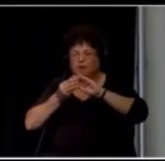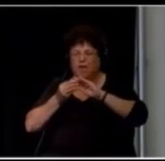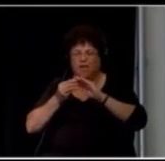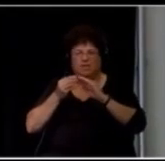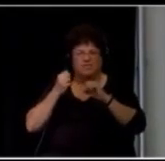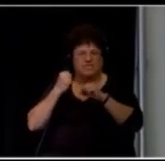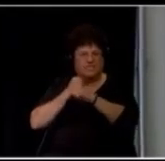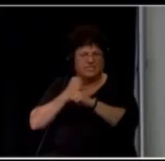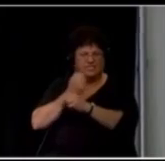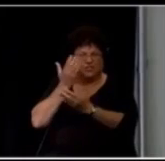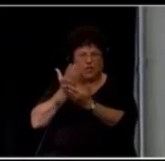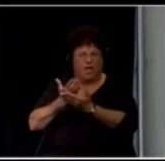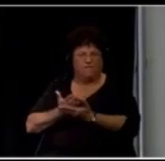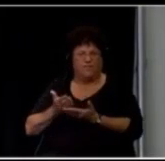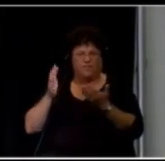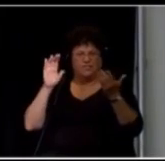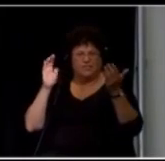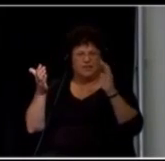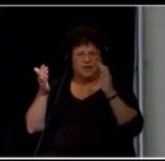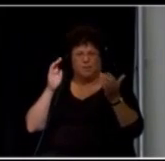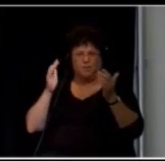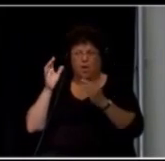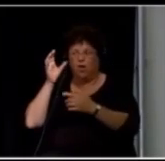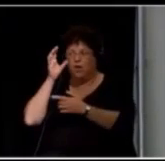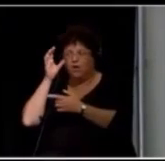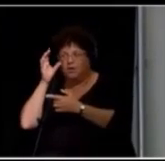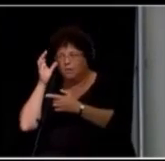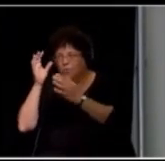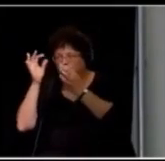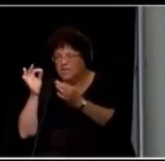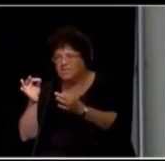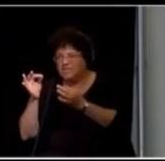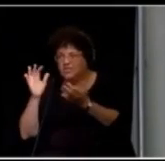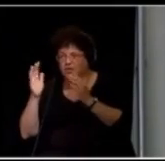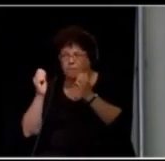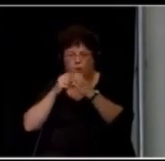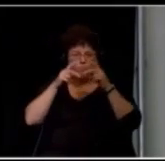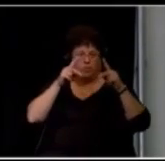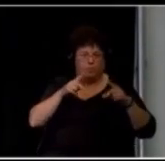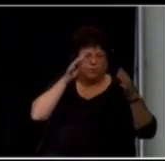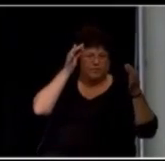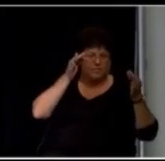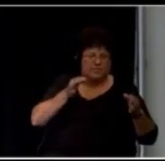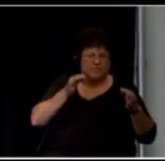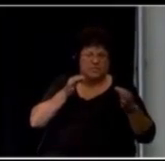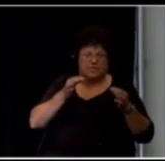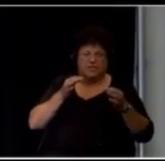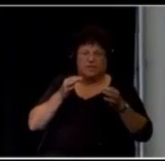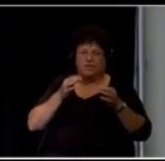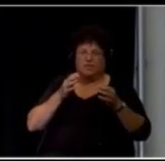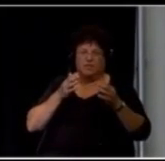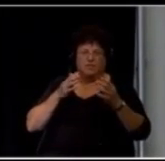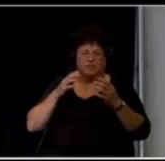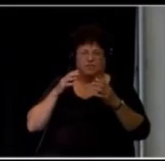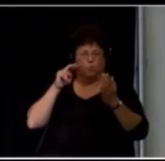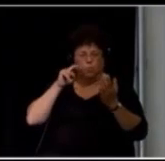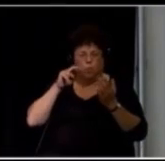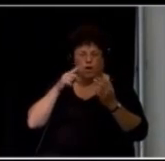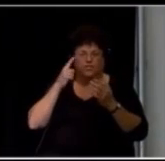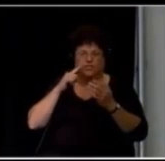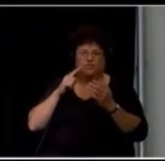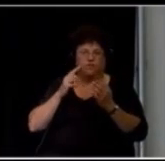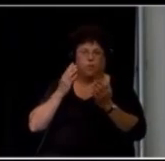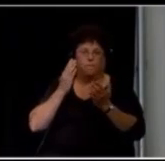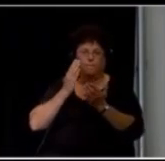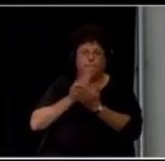to compare what the computer would have done versus a person over billions of miles, and it